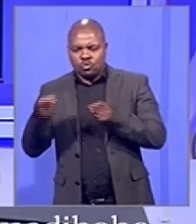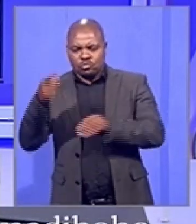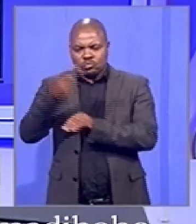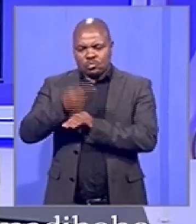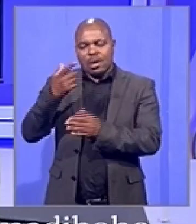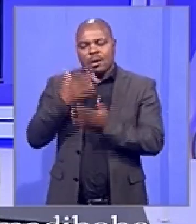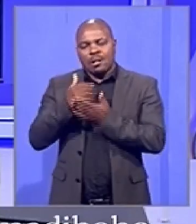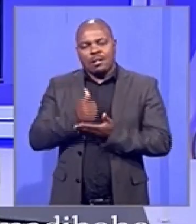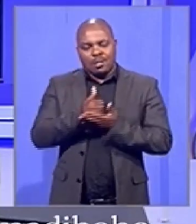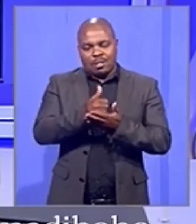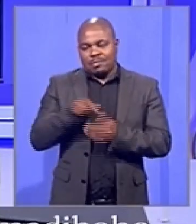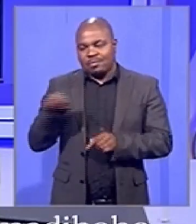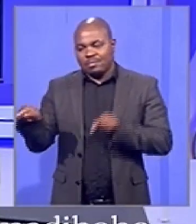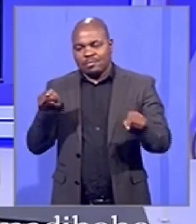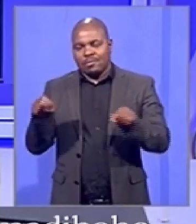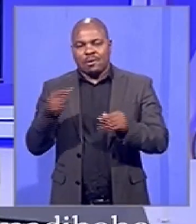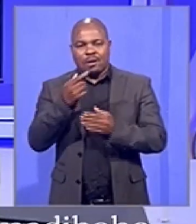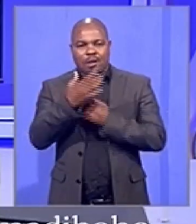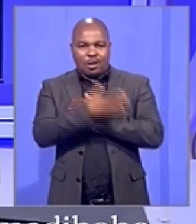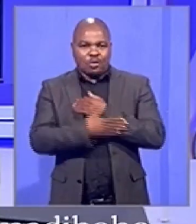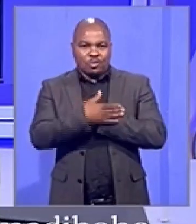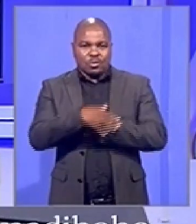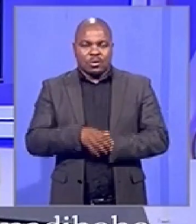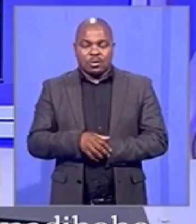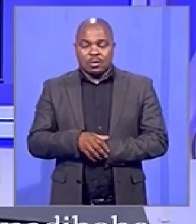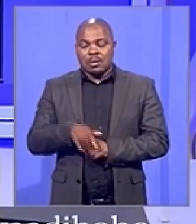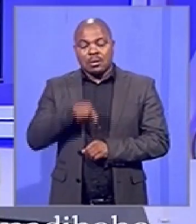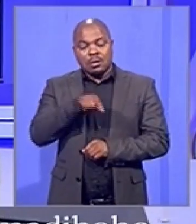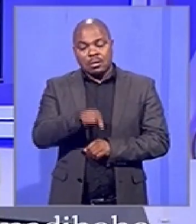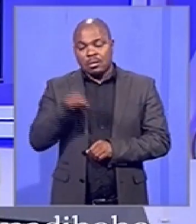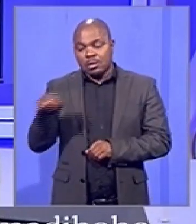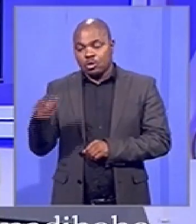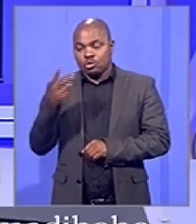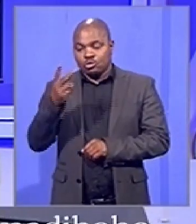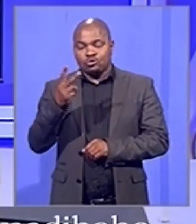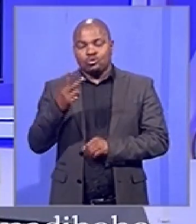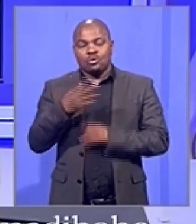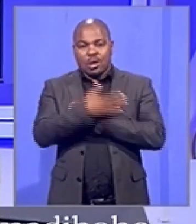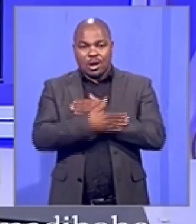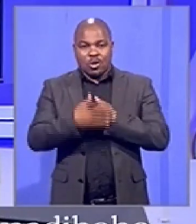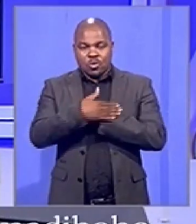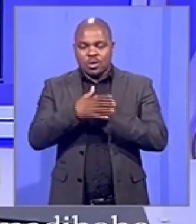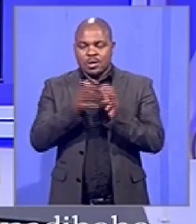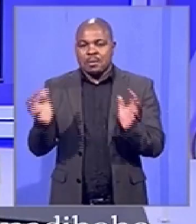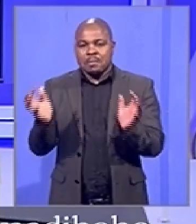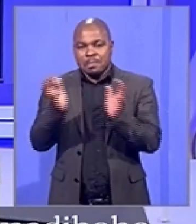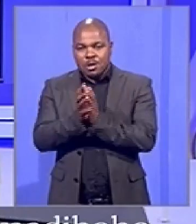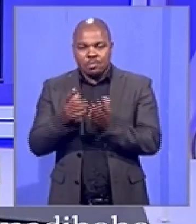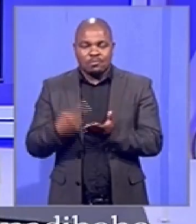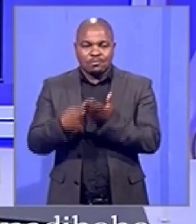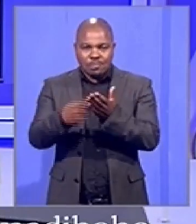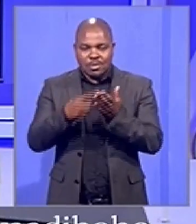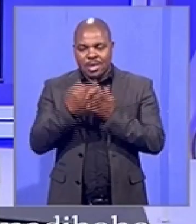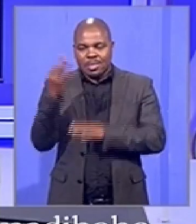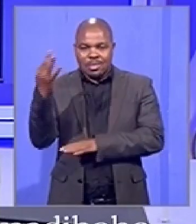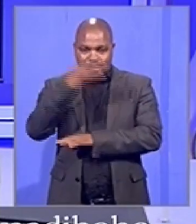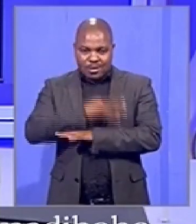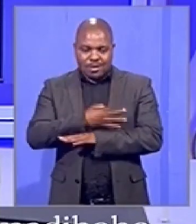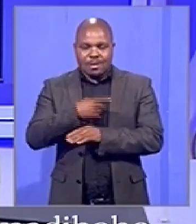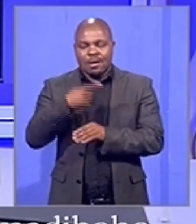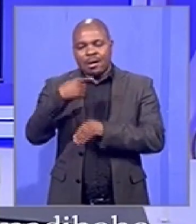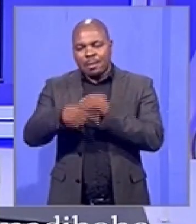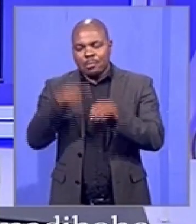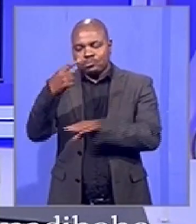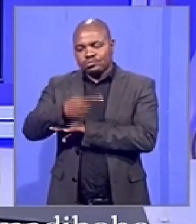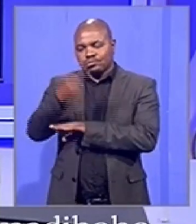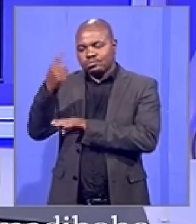Afrika Borwa pakeng tsa ina tse pedi tsenana. Bolaodi ba madiboho dinaheng tsena di butshwere dikopano ka dithirisano tsa matsatsi a mararo e bang ke kopano